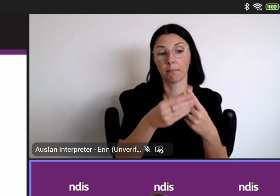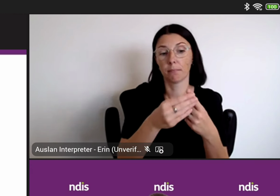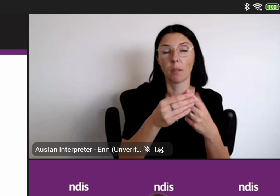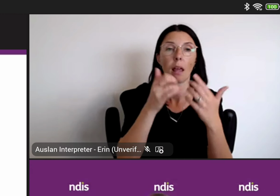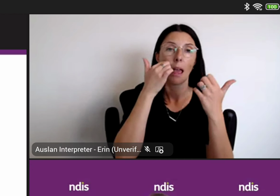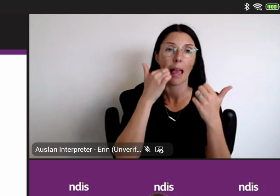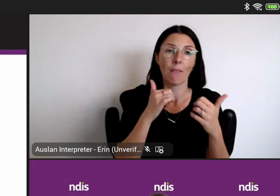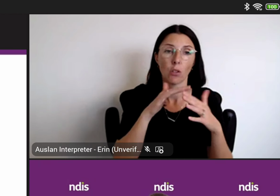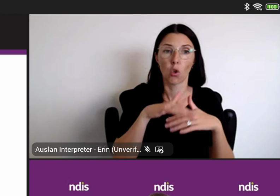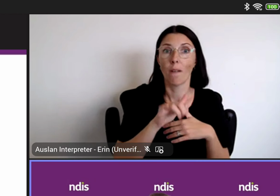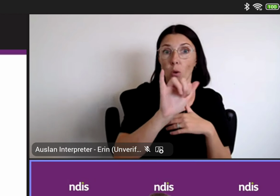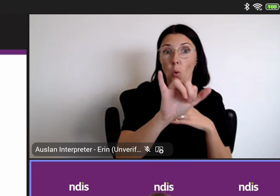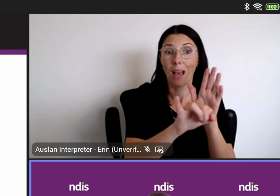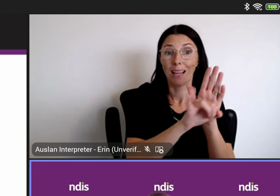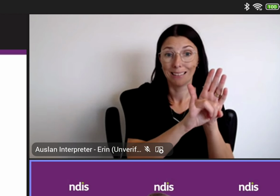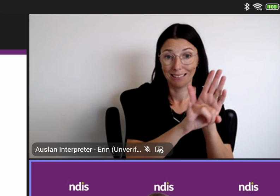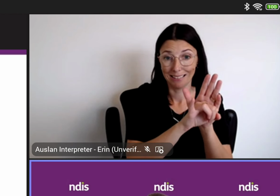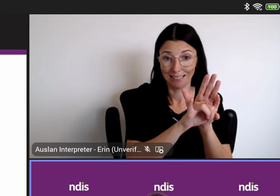The